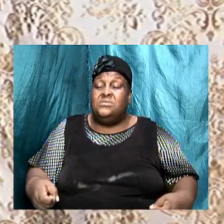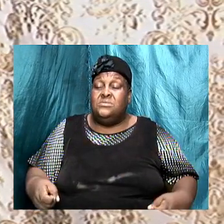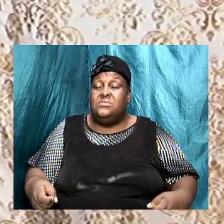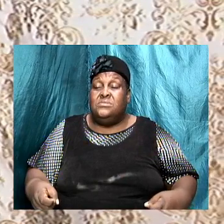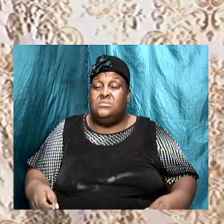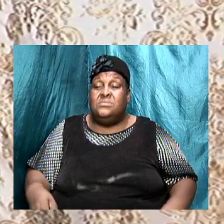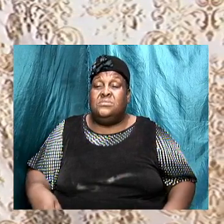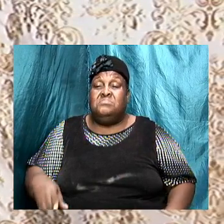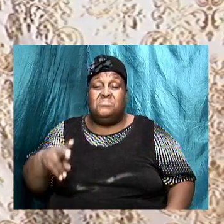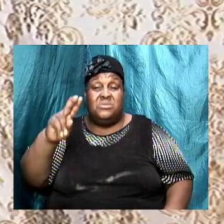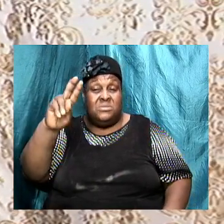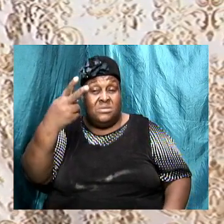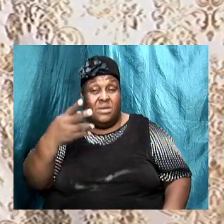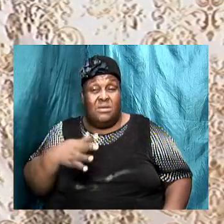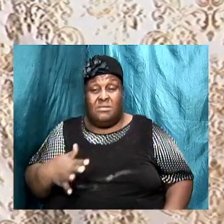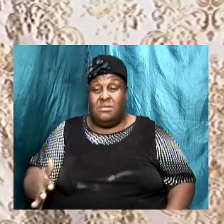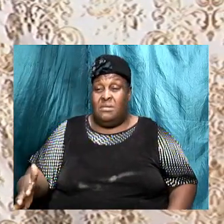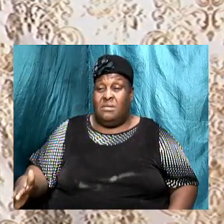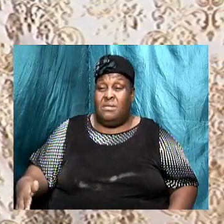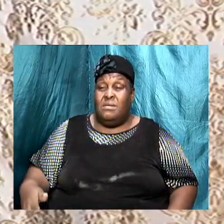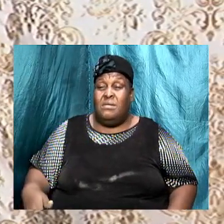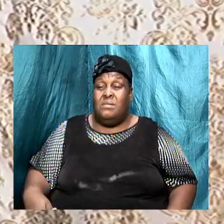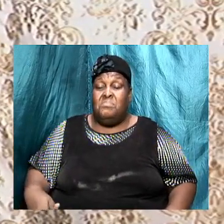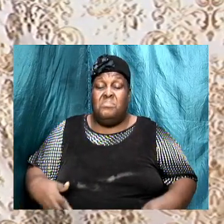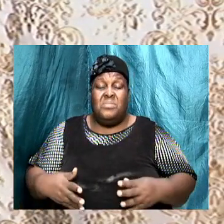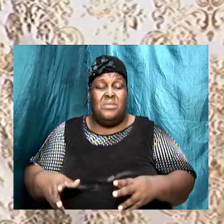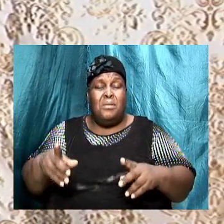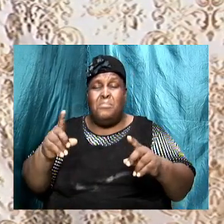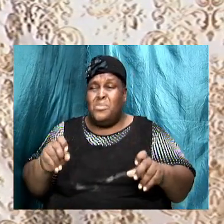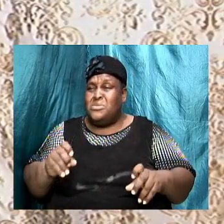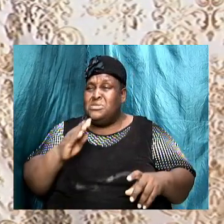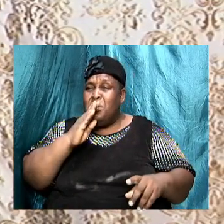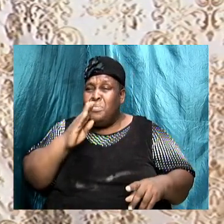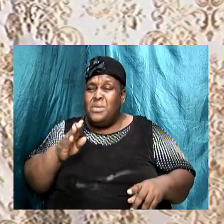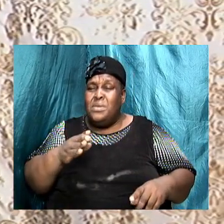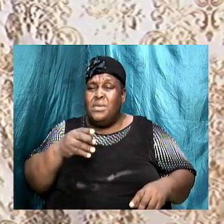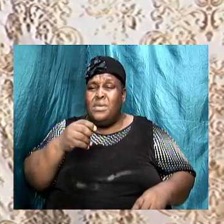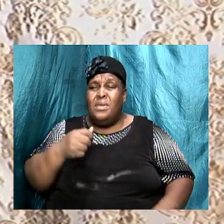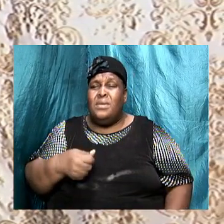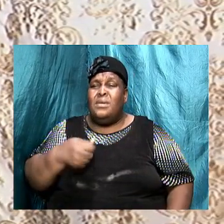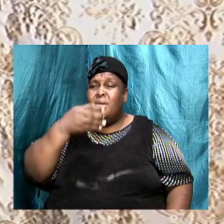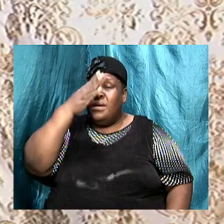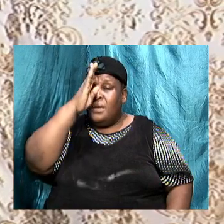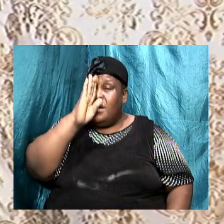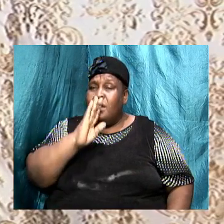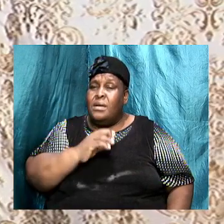right? The second thing is that there must be godly sorrow.